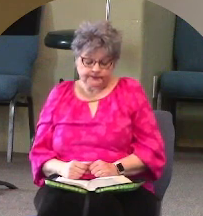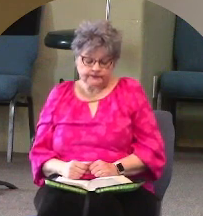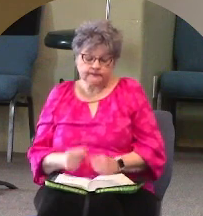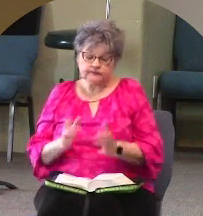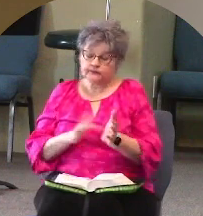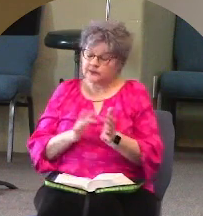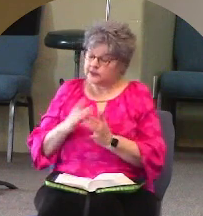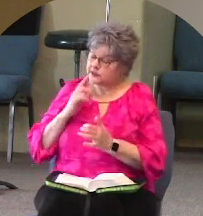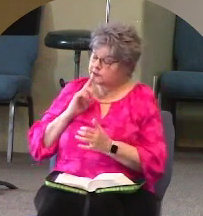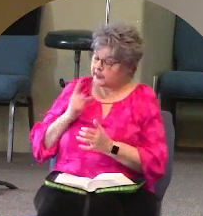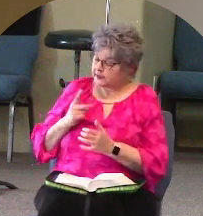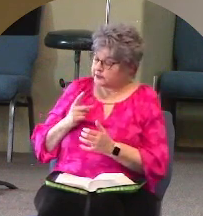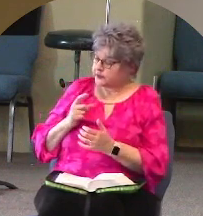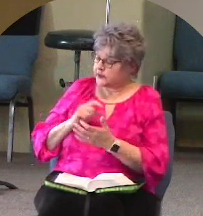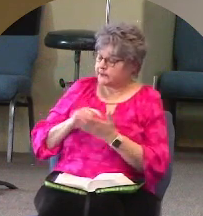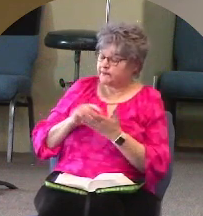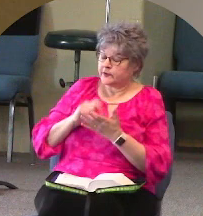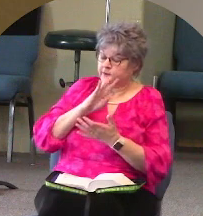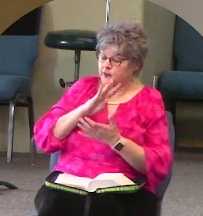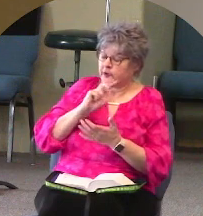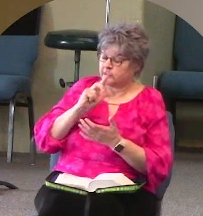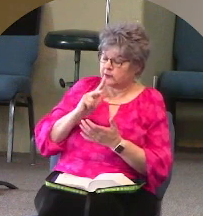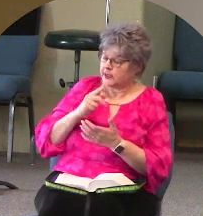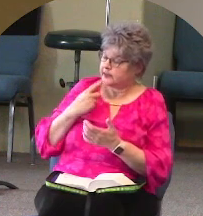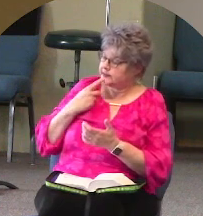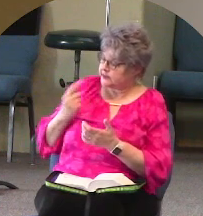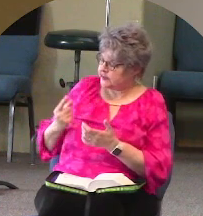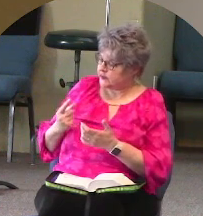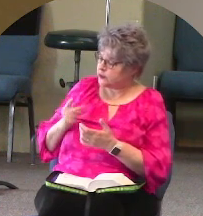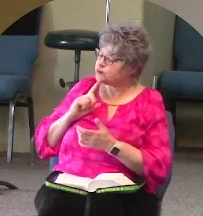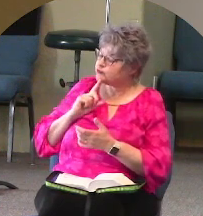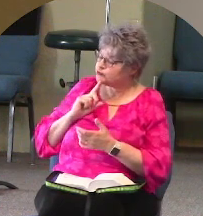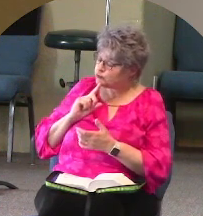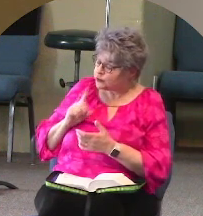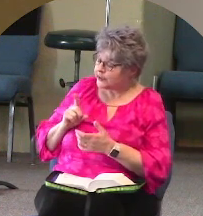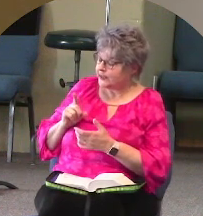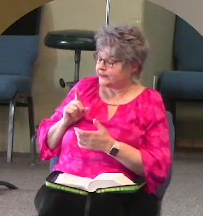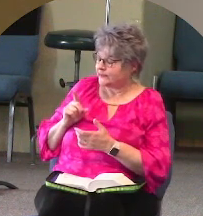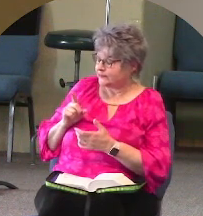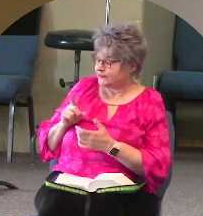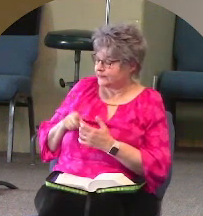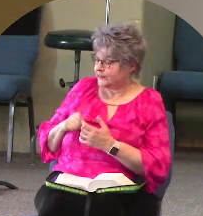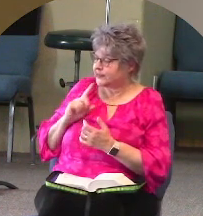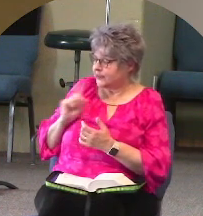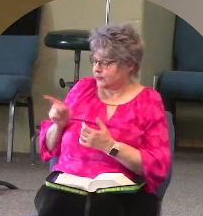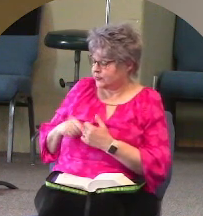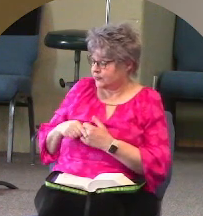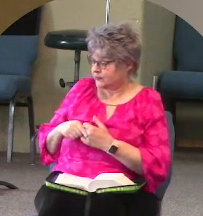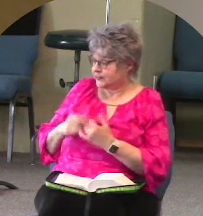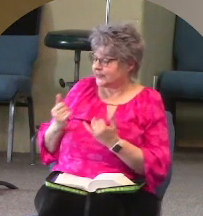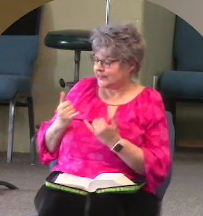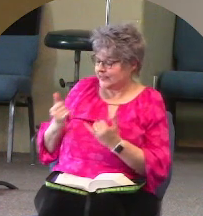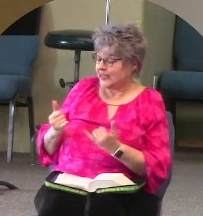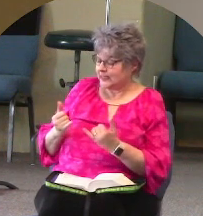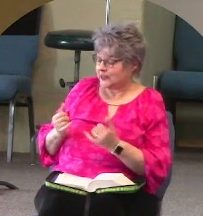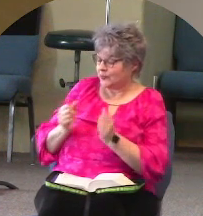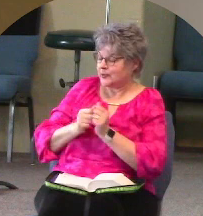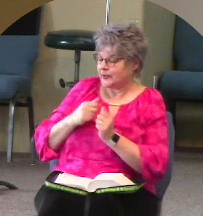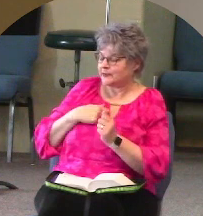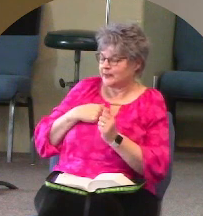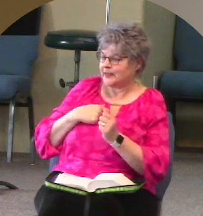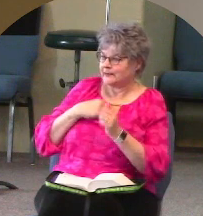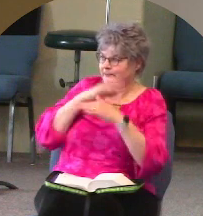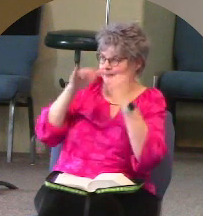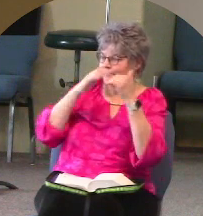Jesus answered him in verse 43, and he said to this man, truly I say to you, today you shall be with me in